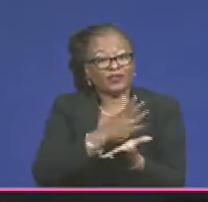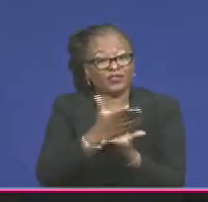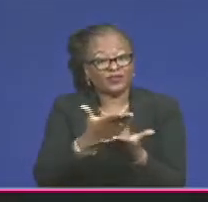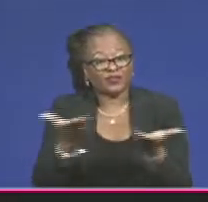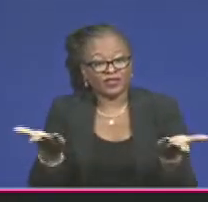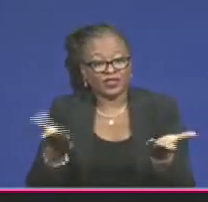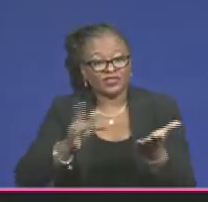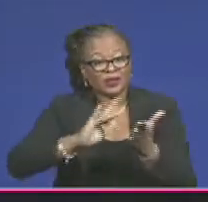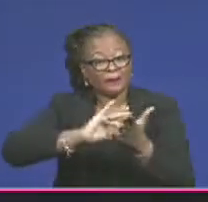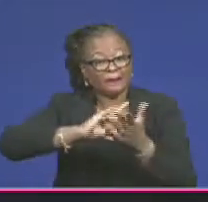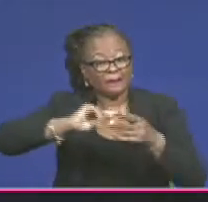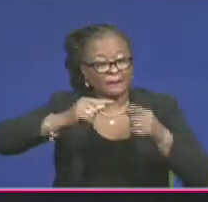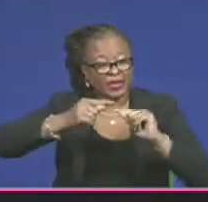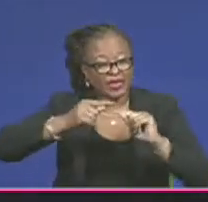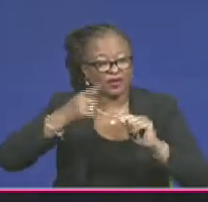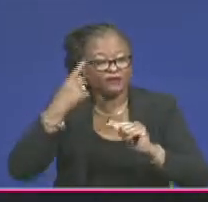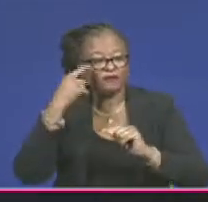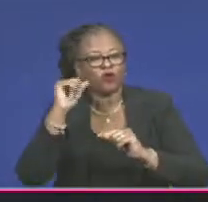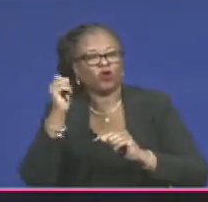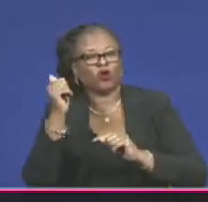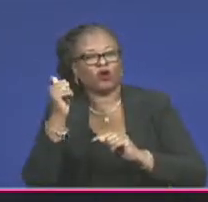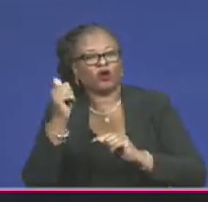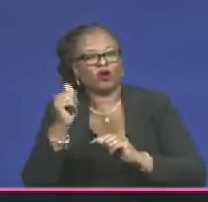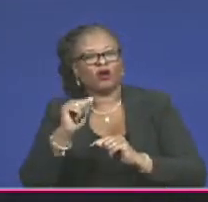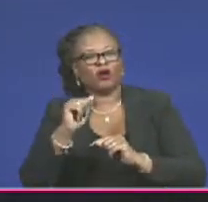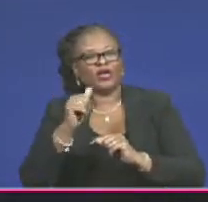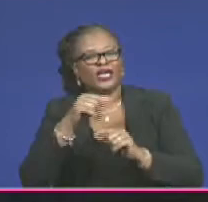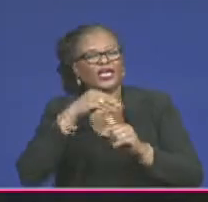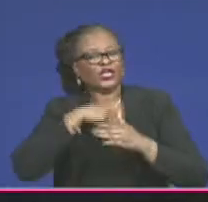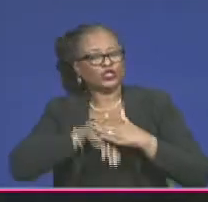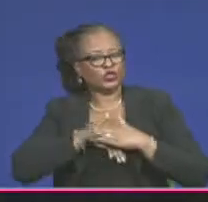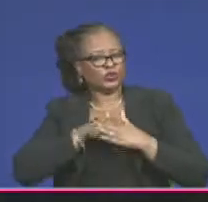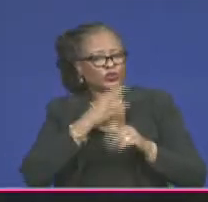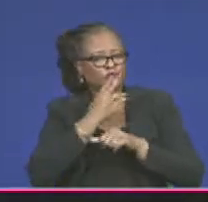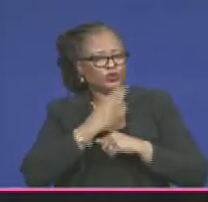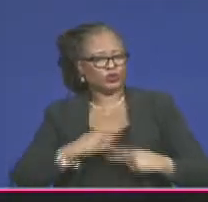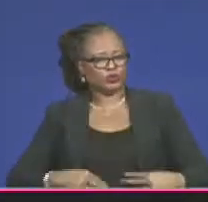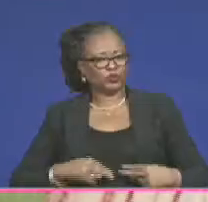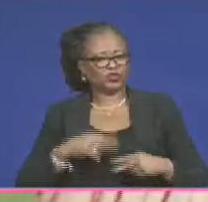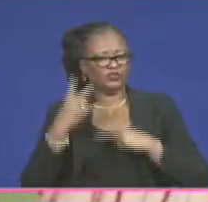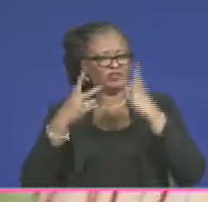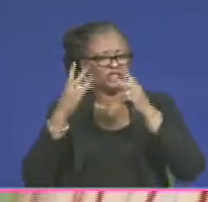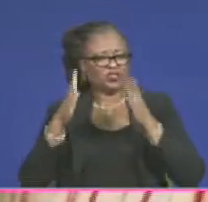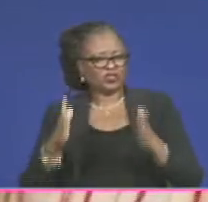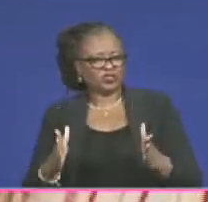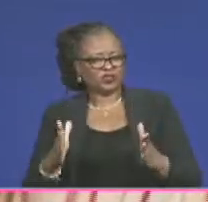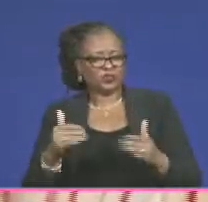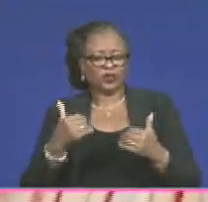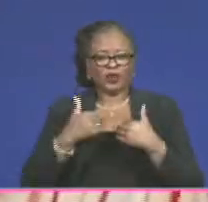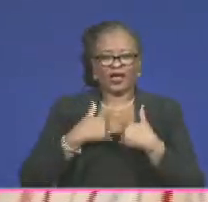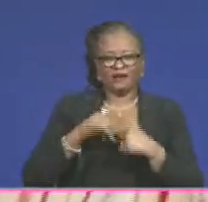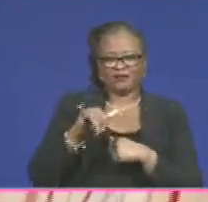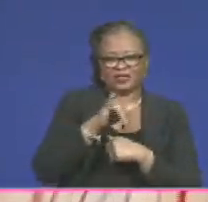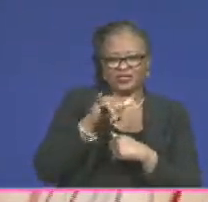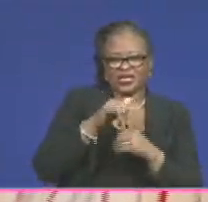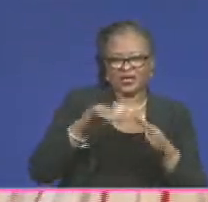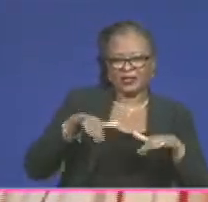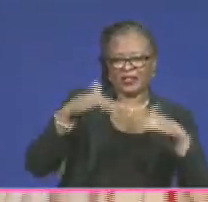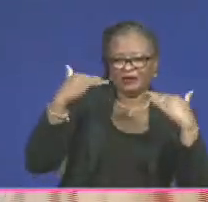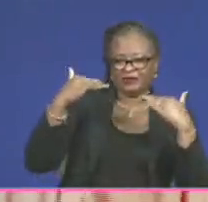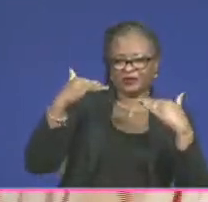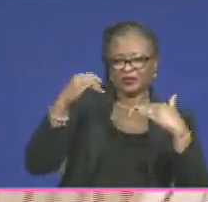same pain medicines intended for internal use to visitors? We don't have the same level